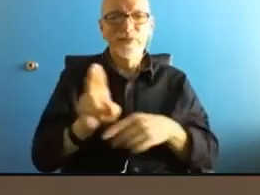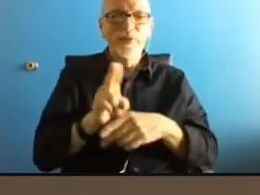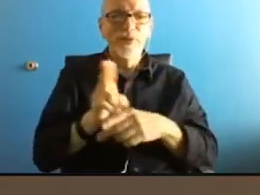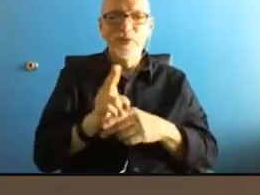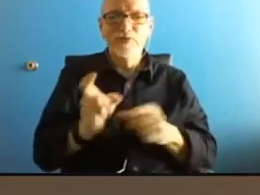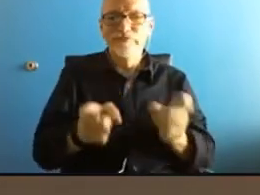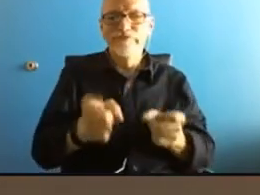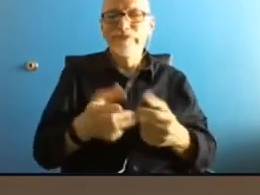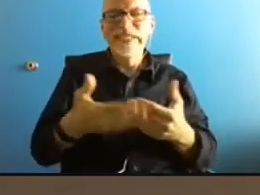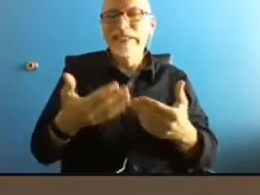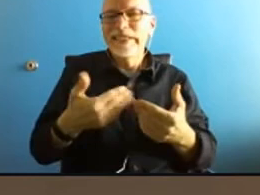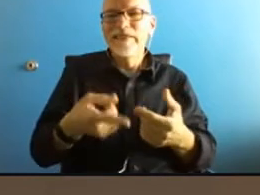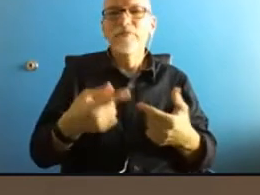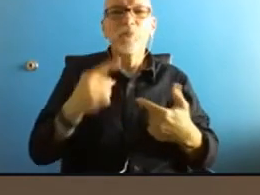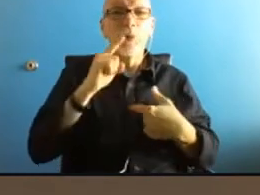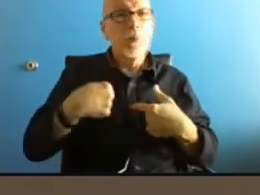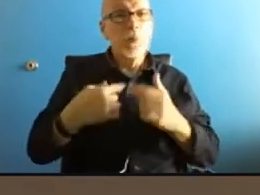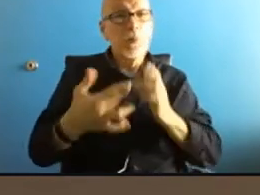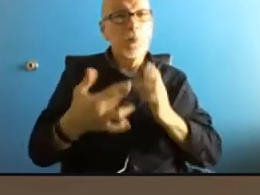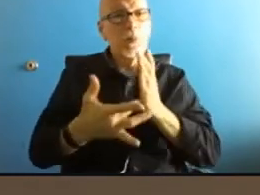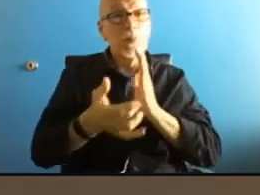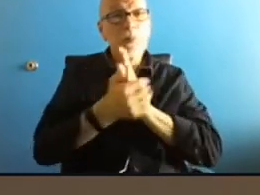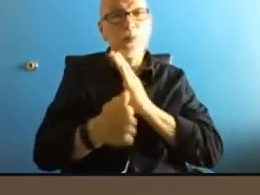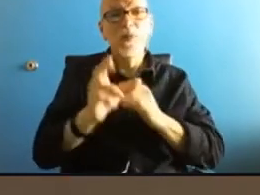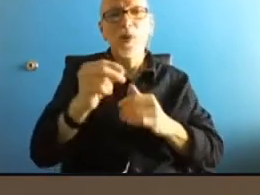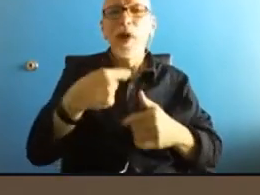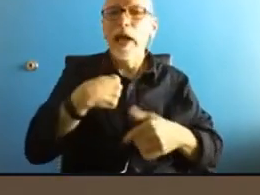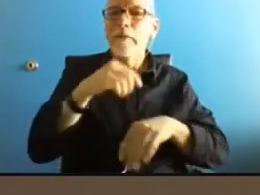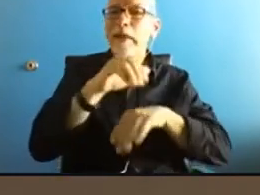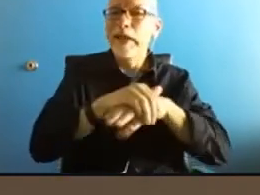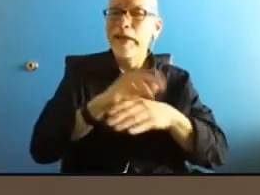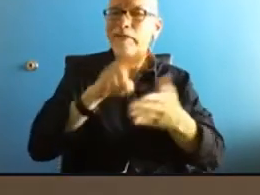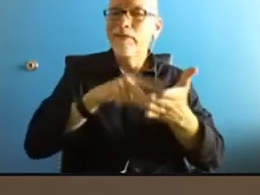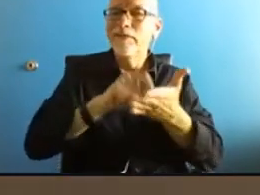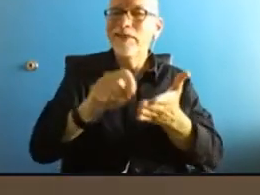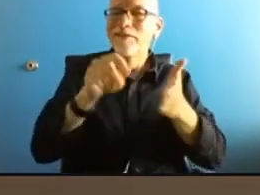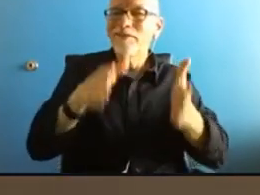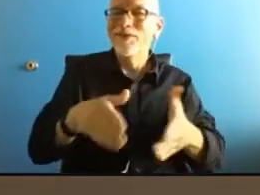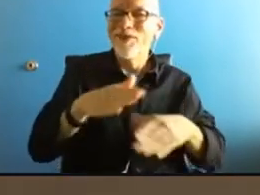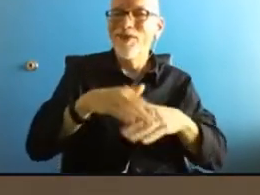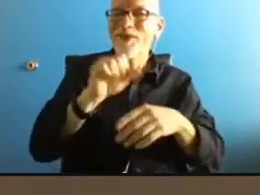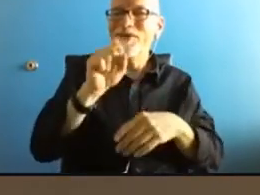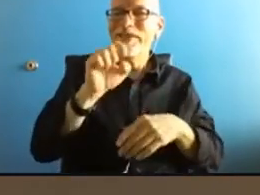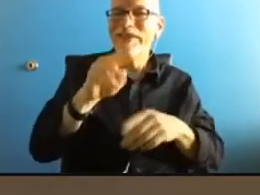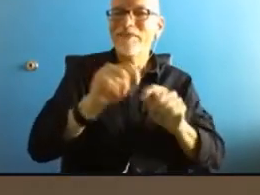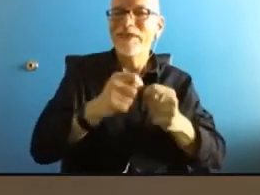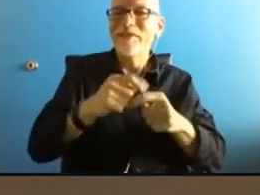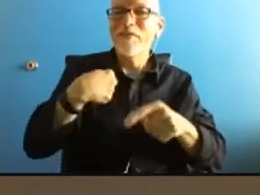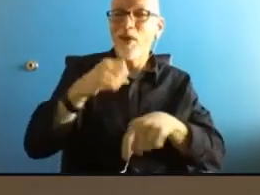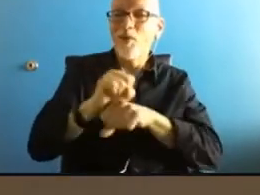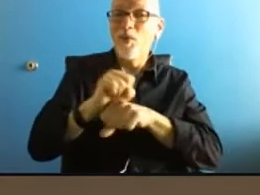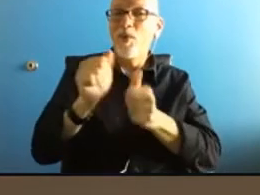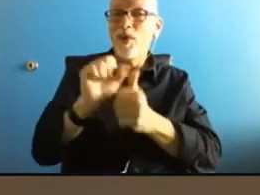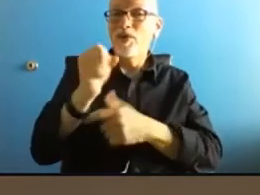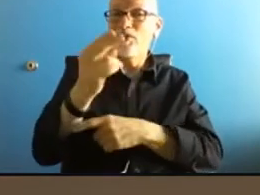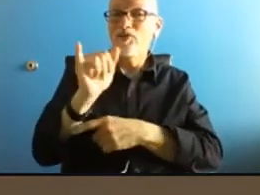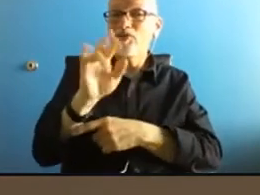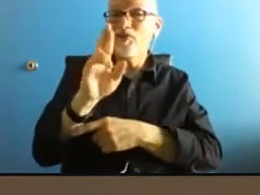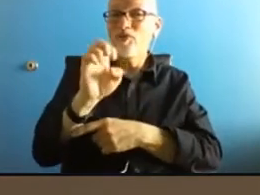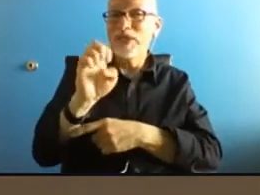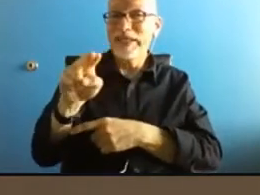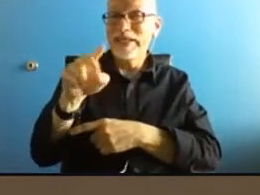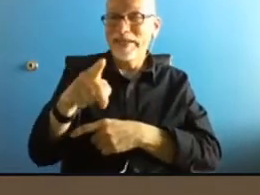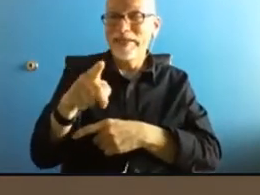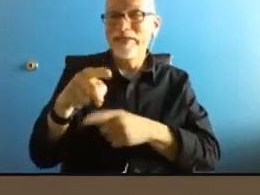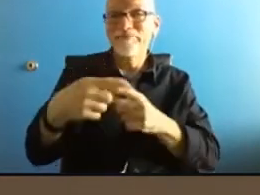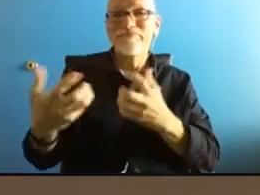And I'm not a tech person. I'm definitely the English Lit person on the STEM team. But working with Shireen, you also to incorporate the